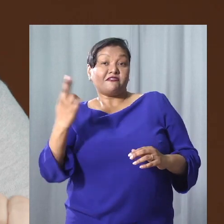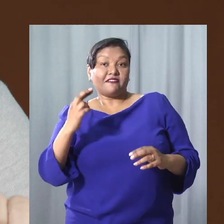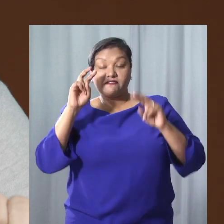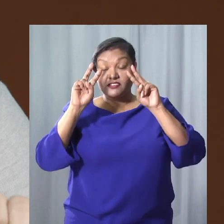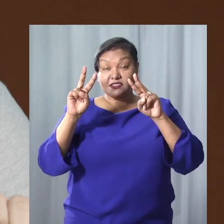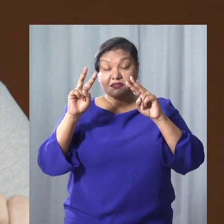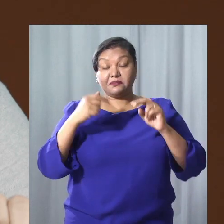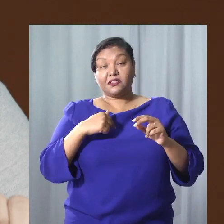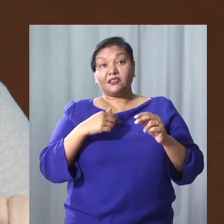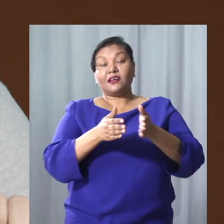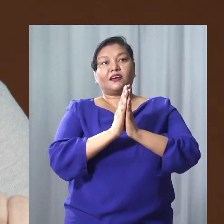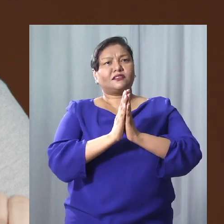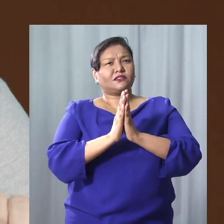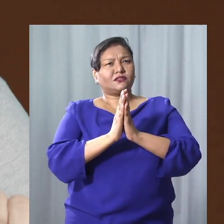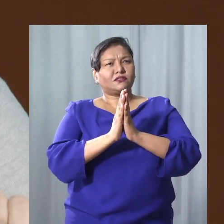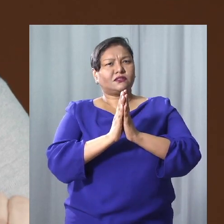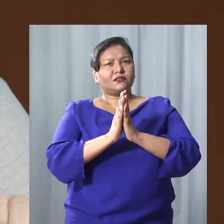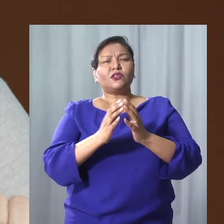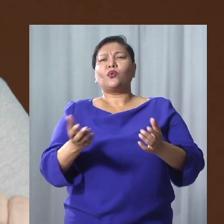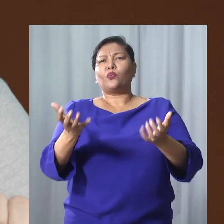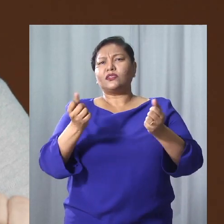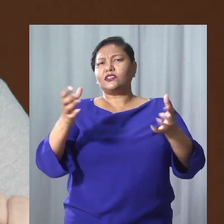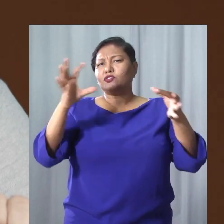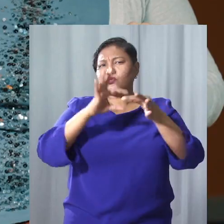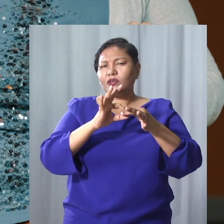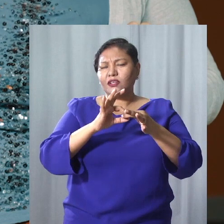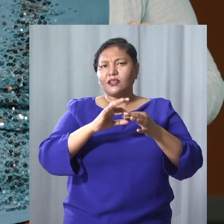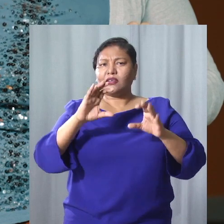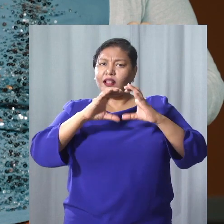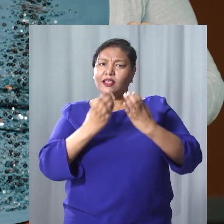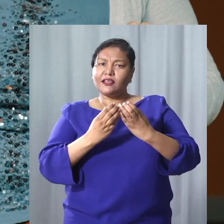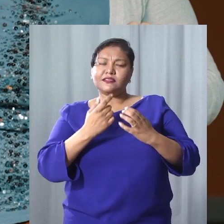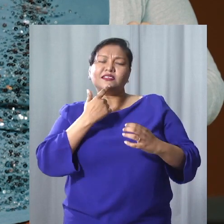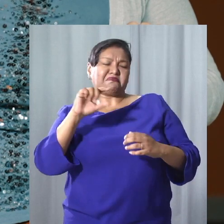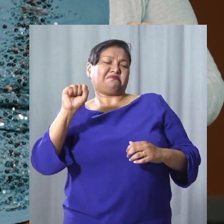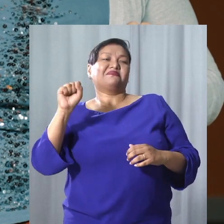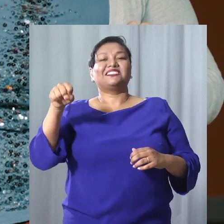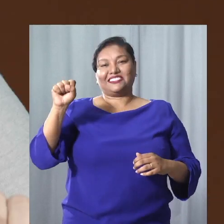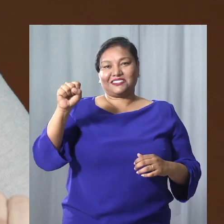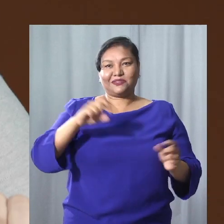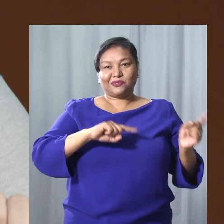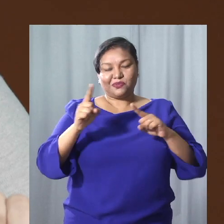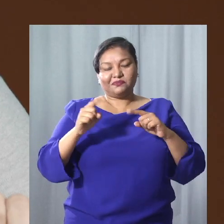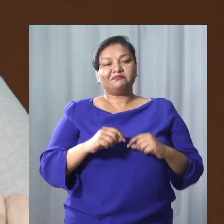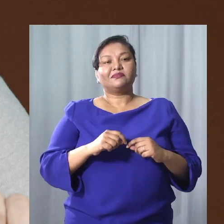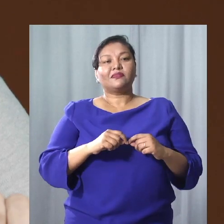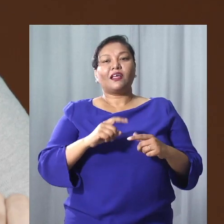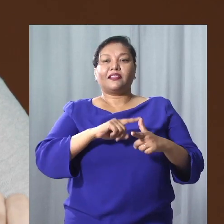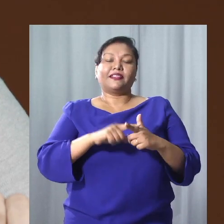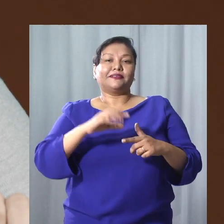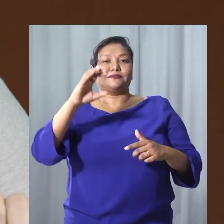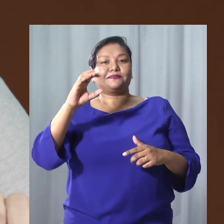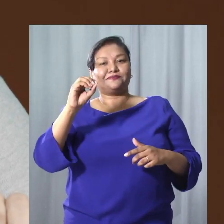me and asked me to go to this class. So I decided to go. Then COVID